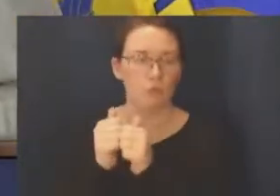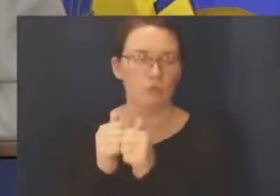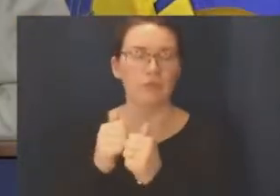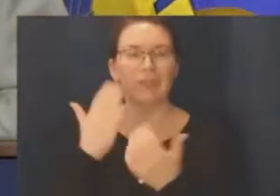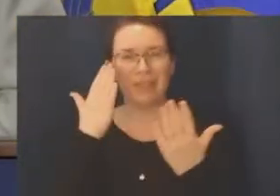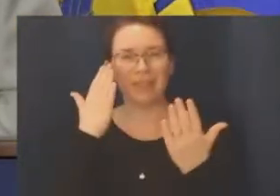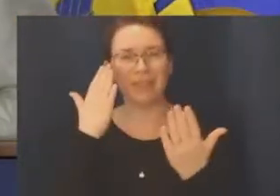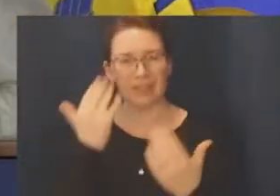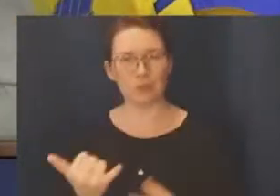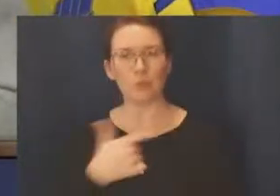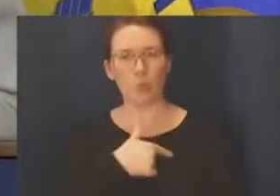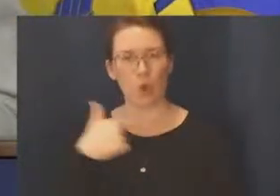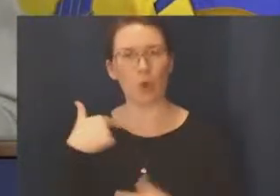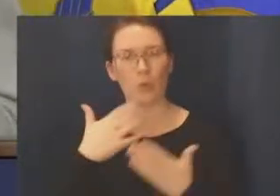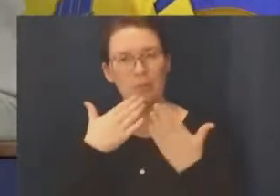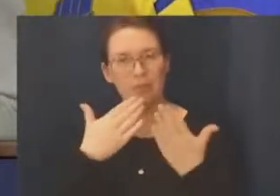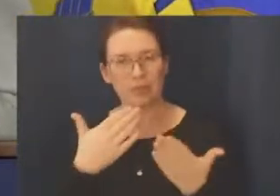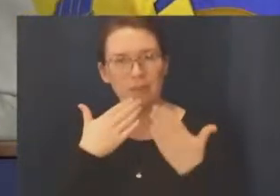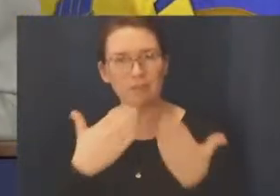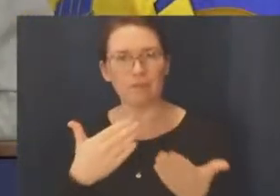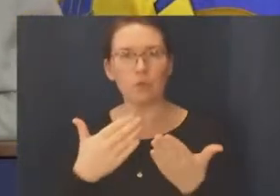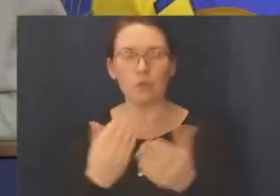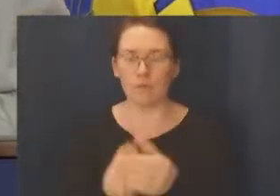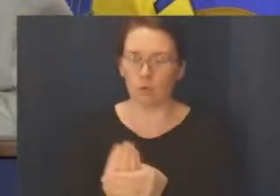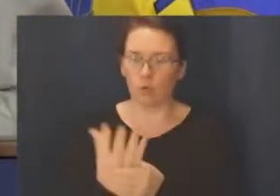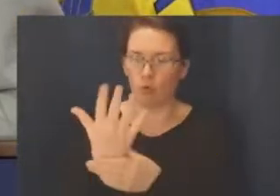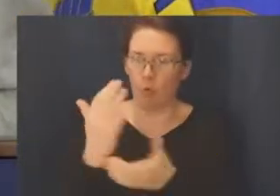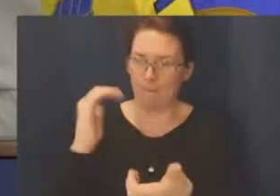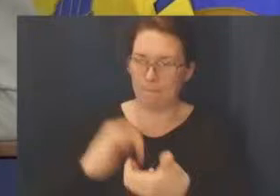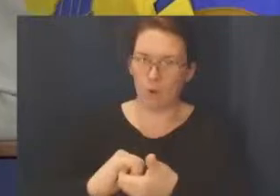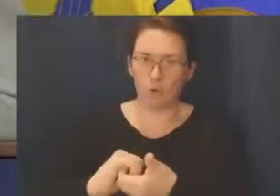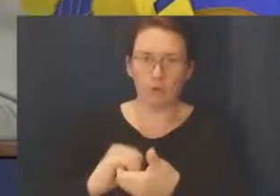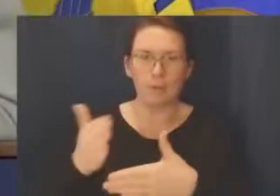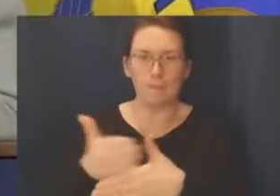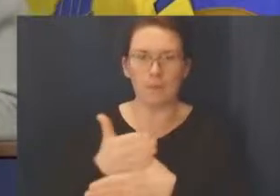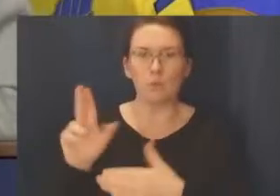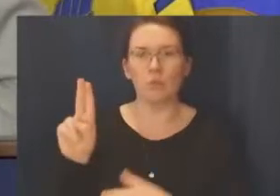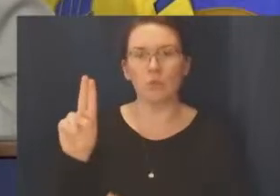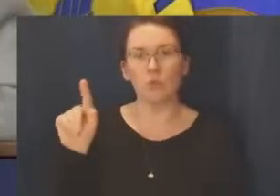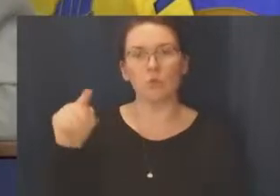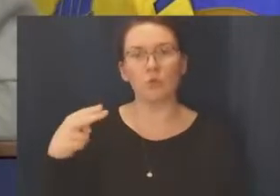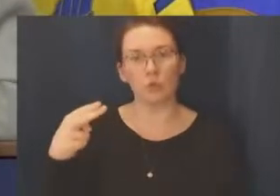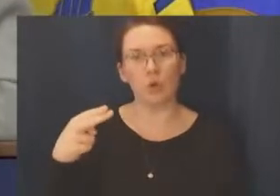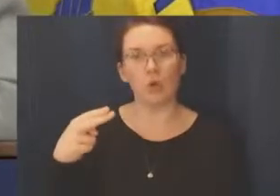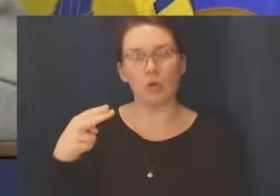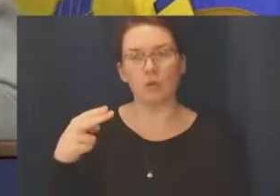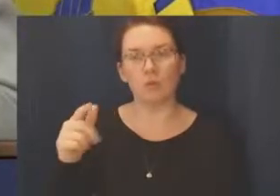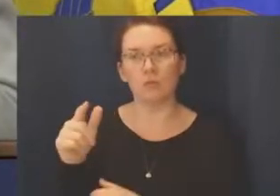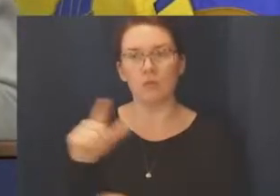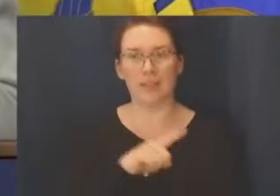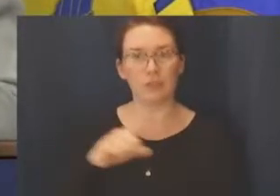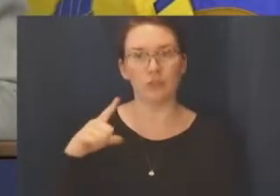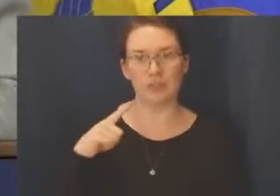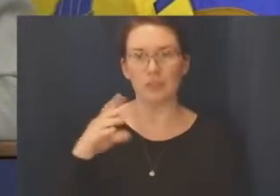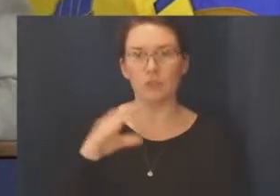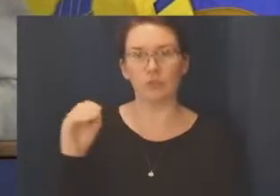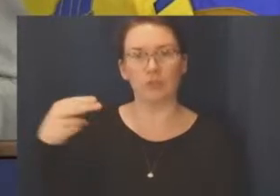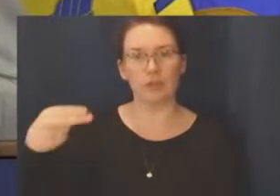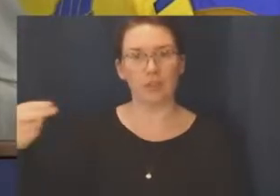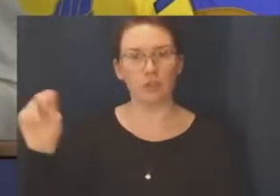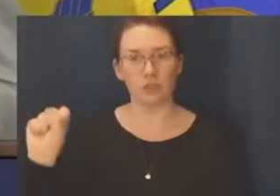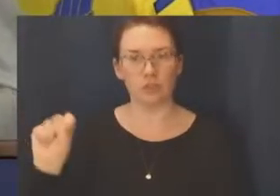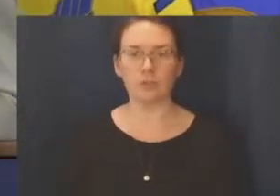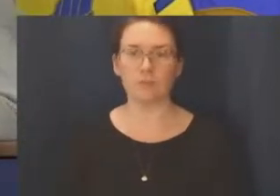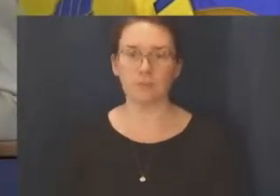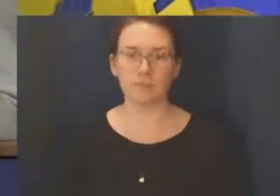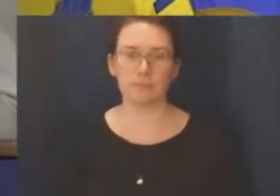growing partnership between the Utah legislature and the Department of Health and Human Services. It's the